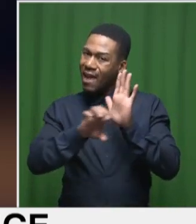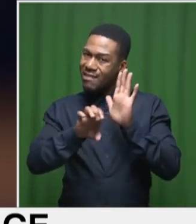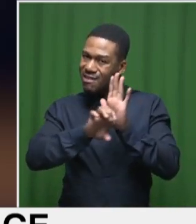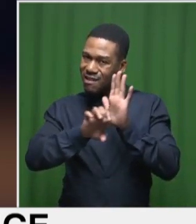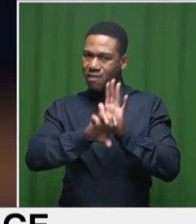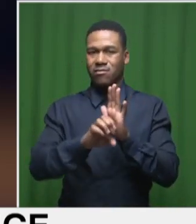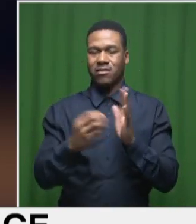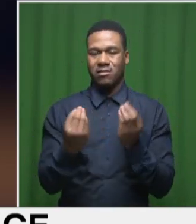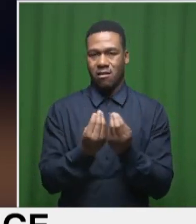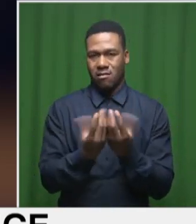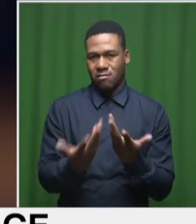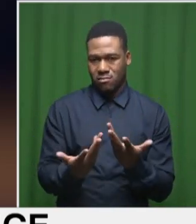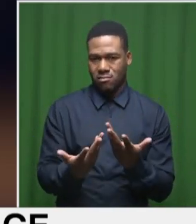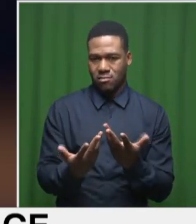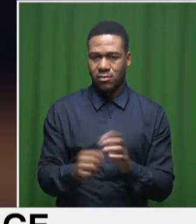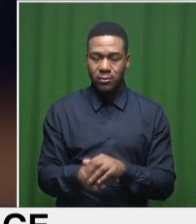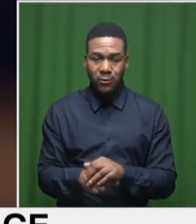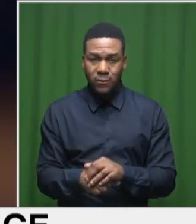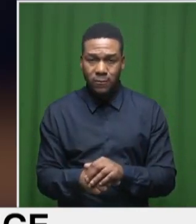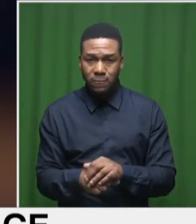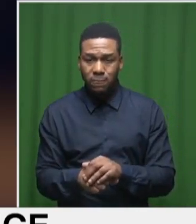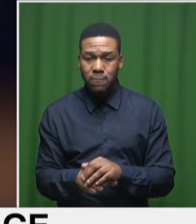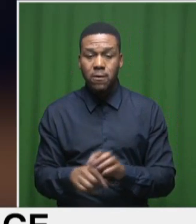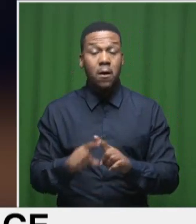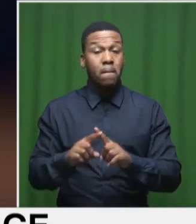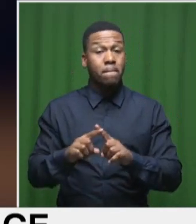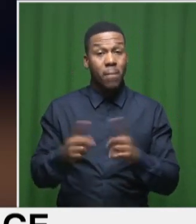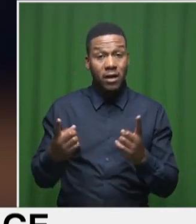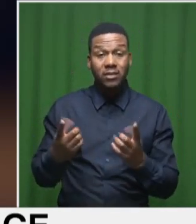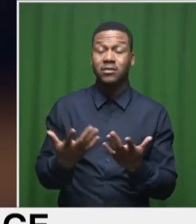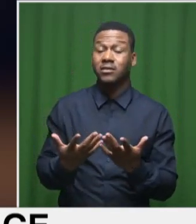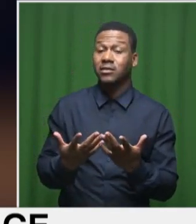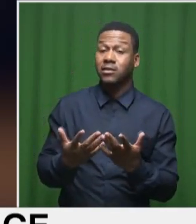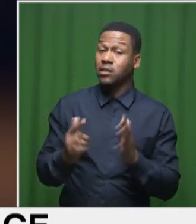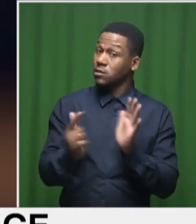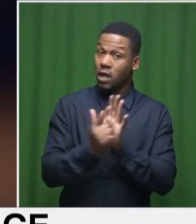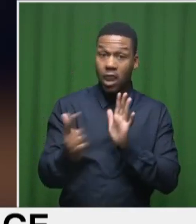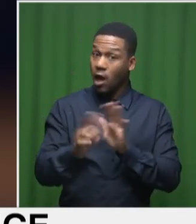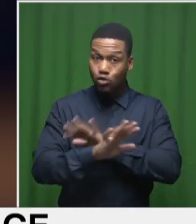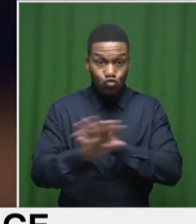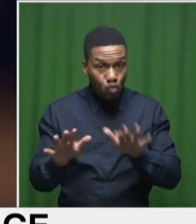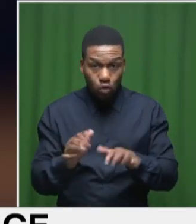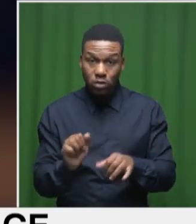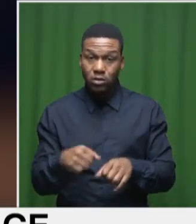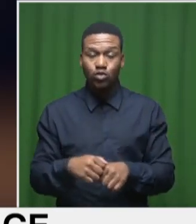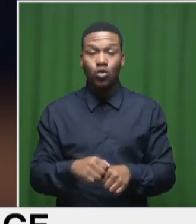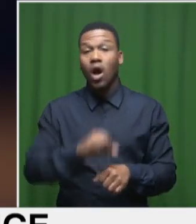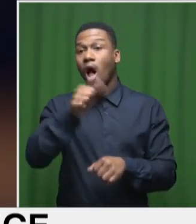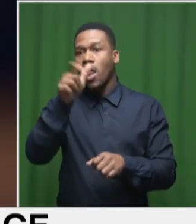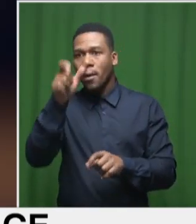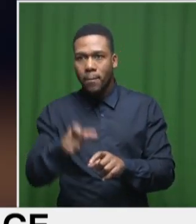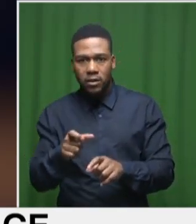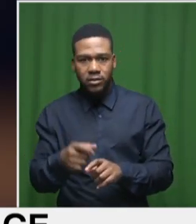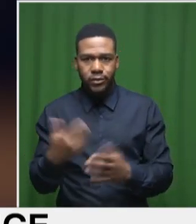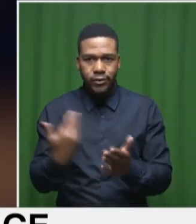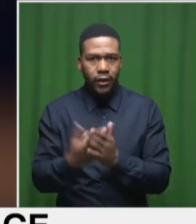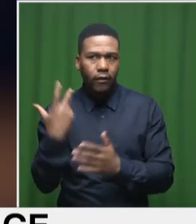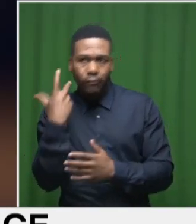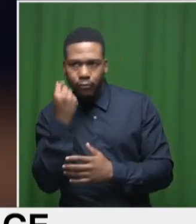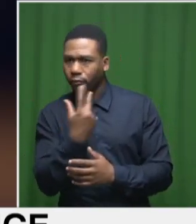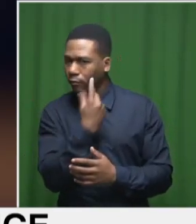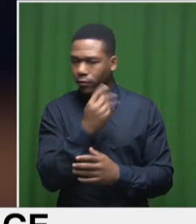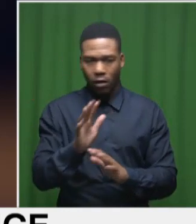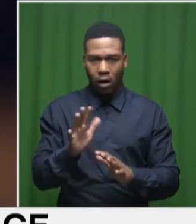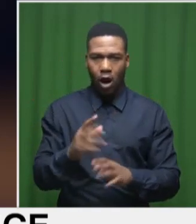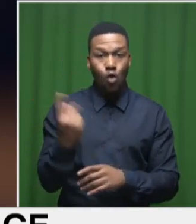important to actually go to have this done at a doctor, apart from the fact that it's illegal for non-medical professionals to actually inject people. I